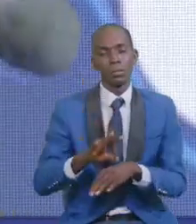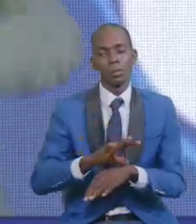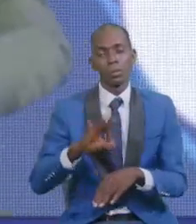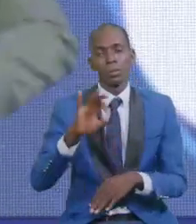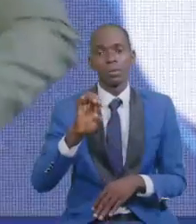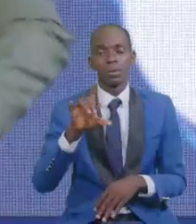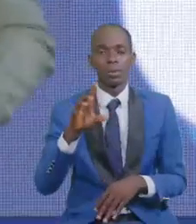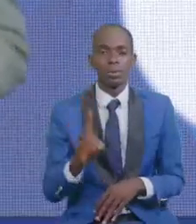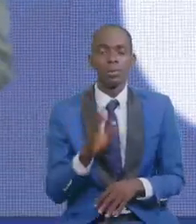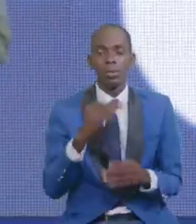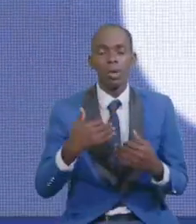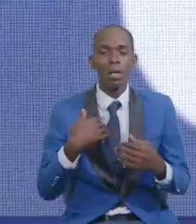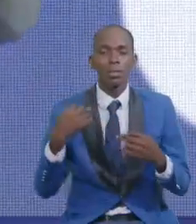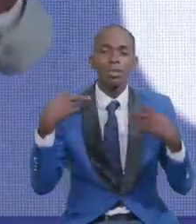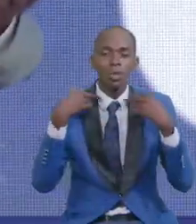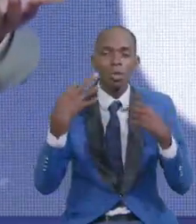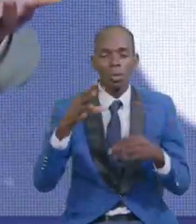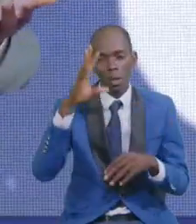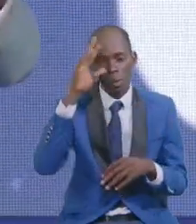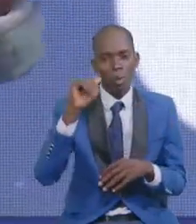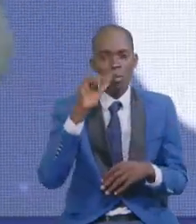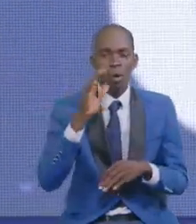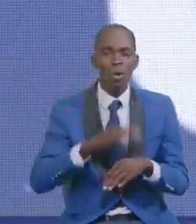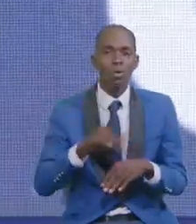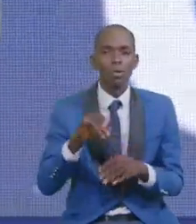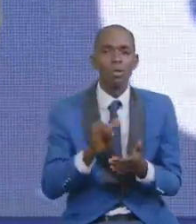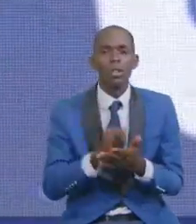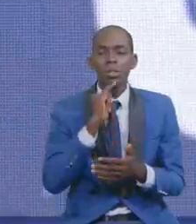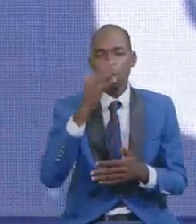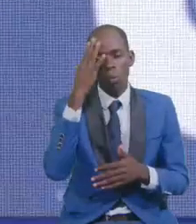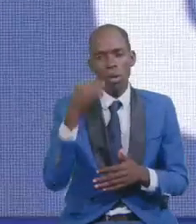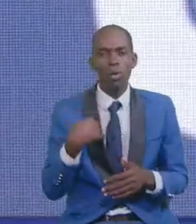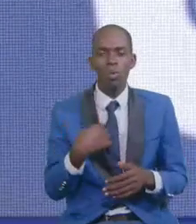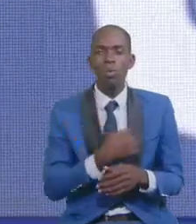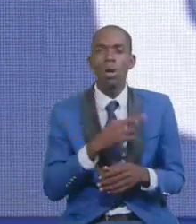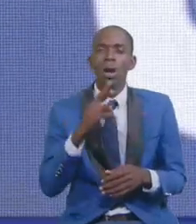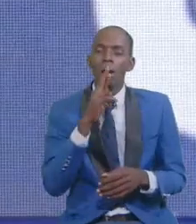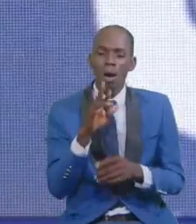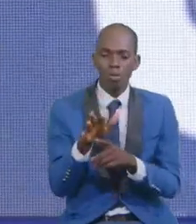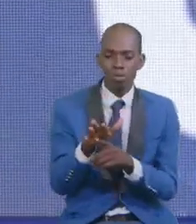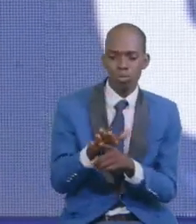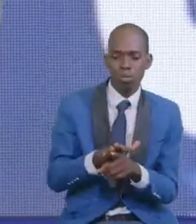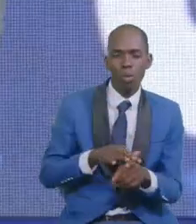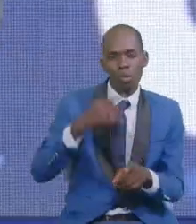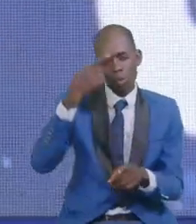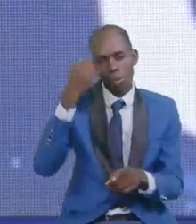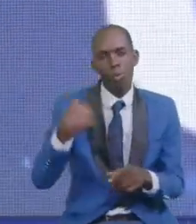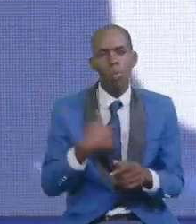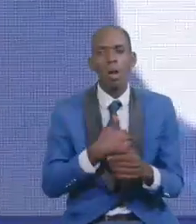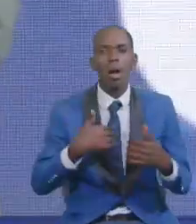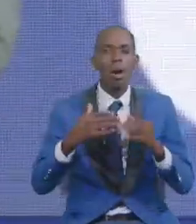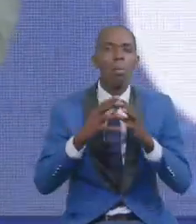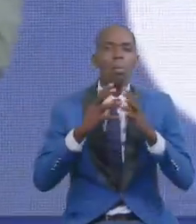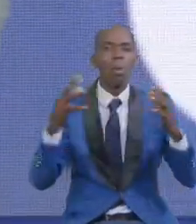of a woman on you, that's why we're slow. That's why we're slow. We think much of the pain we have than